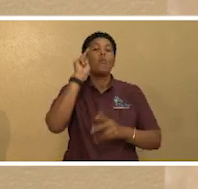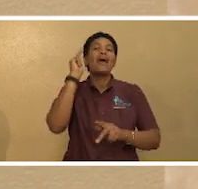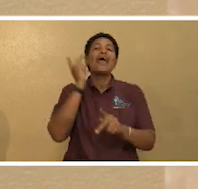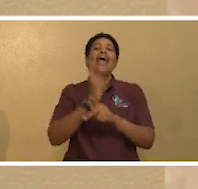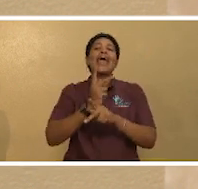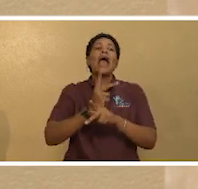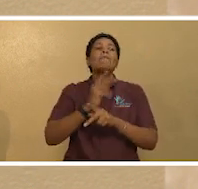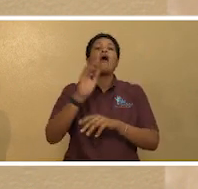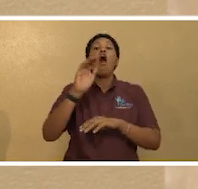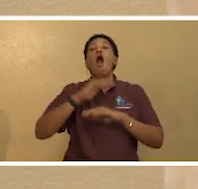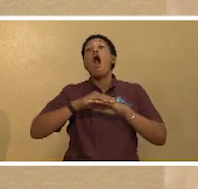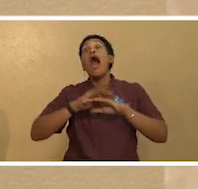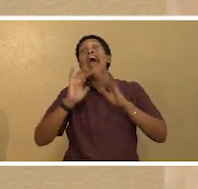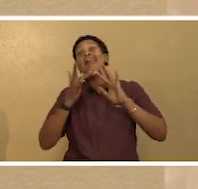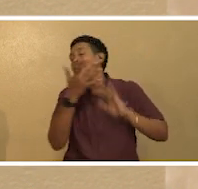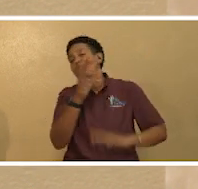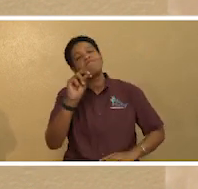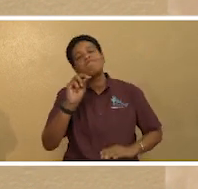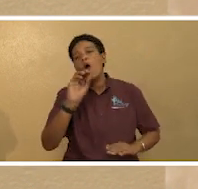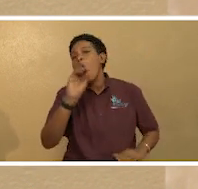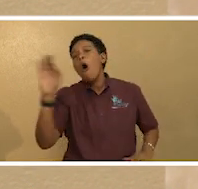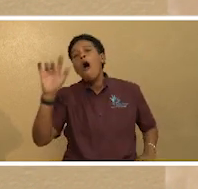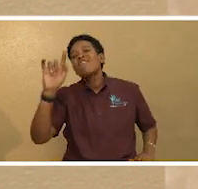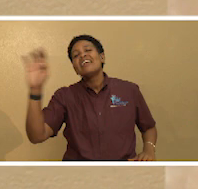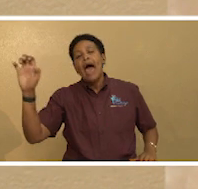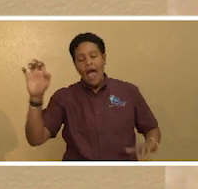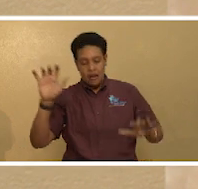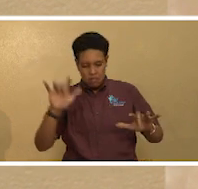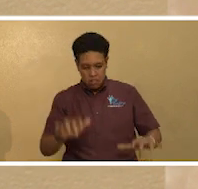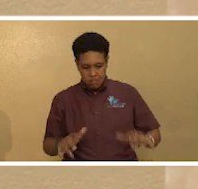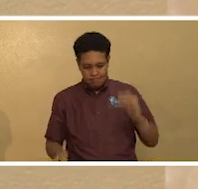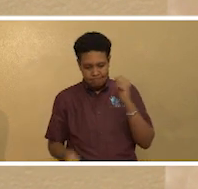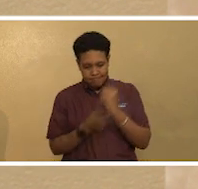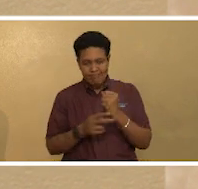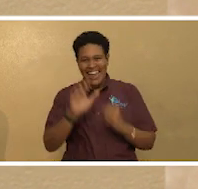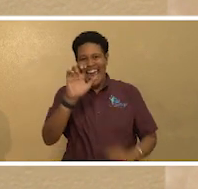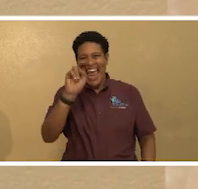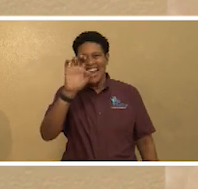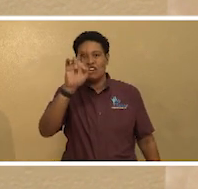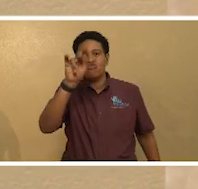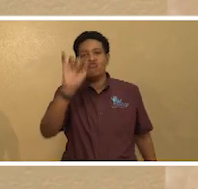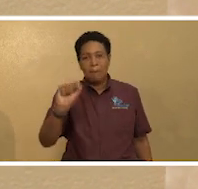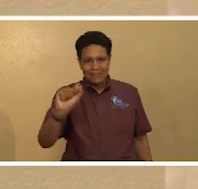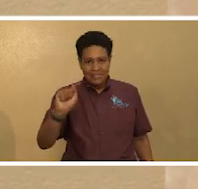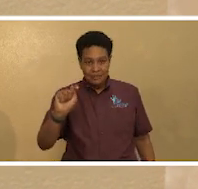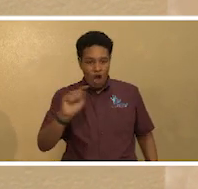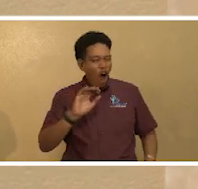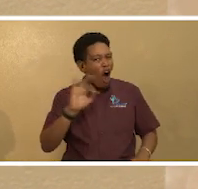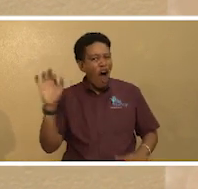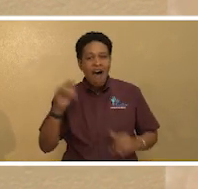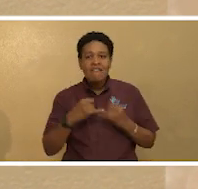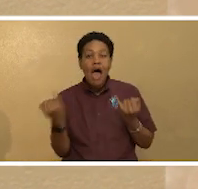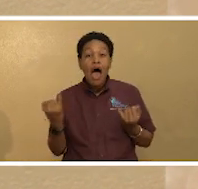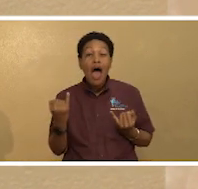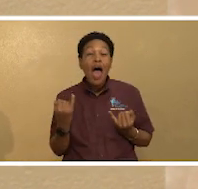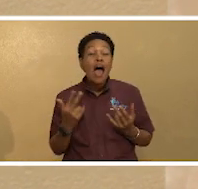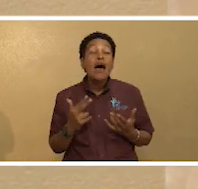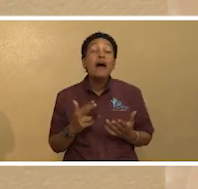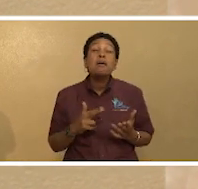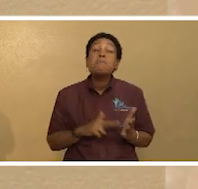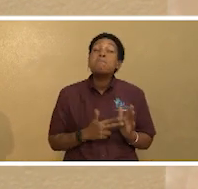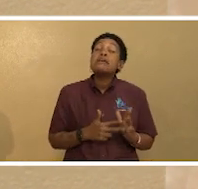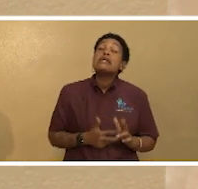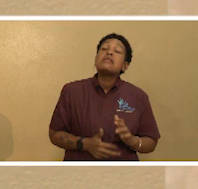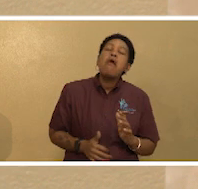offline encrypted, meaning that it will be very difficult, almost